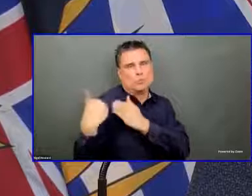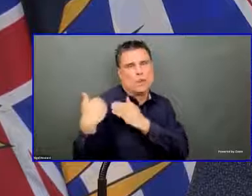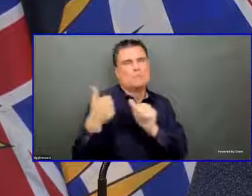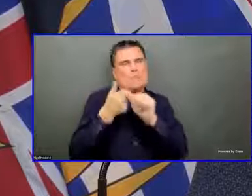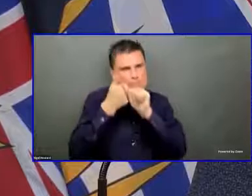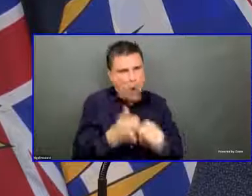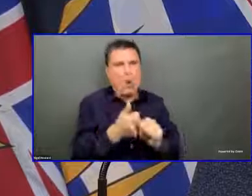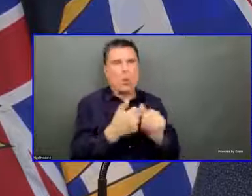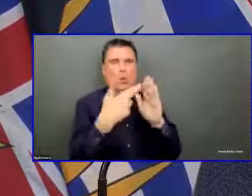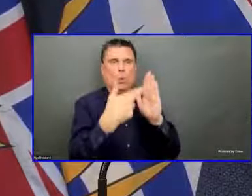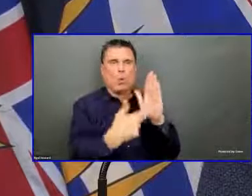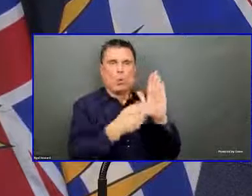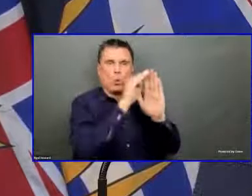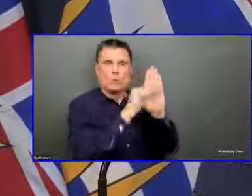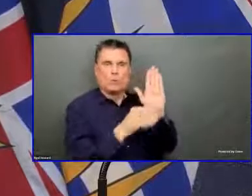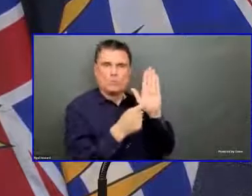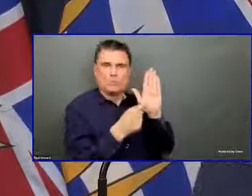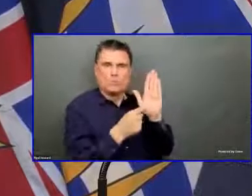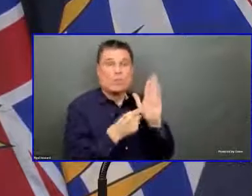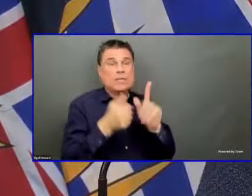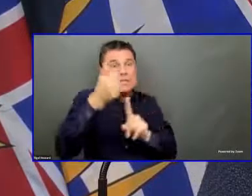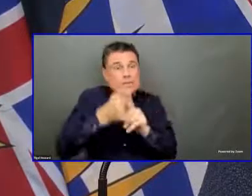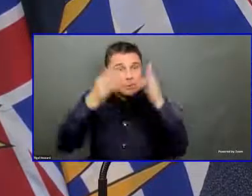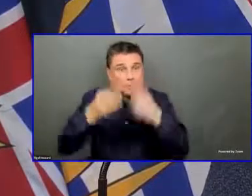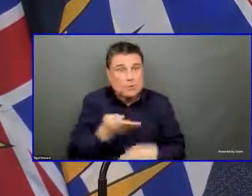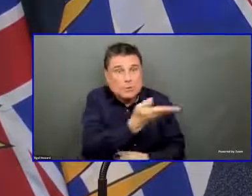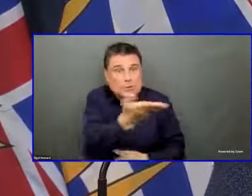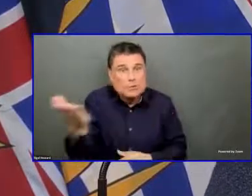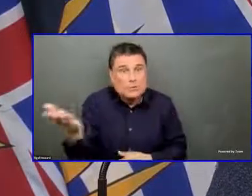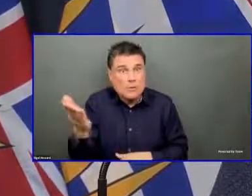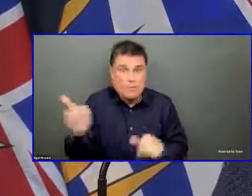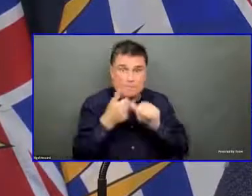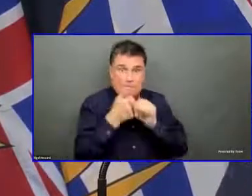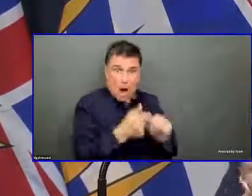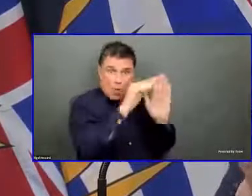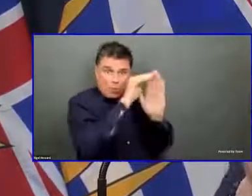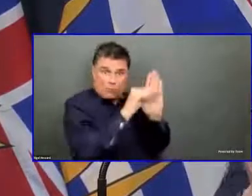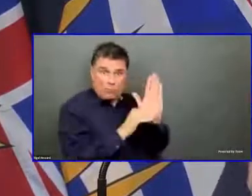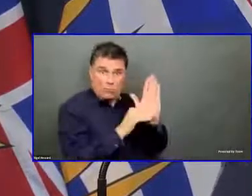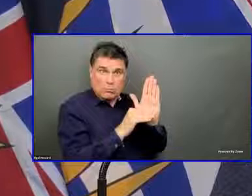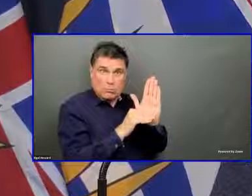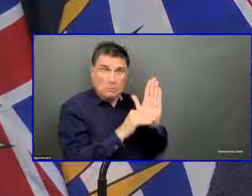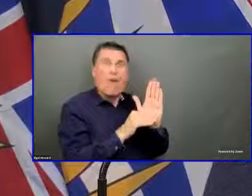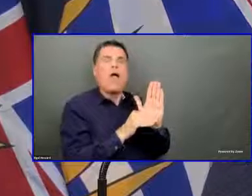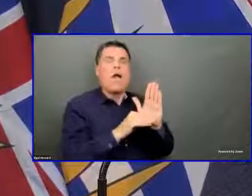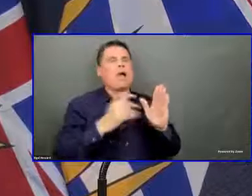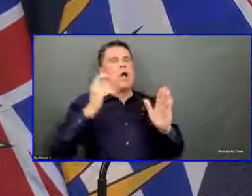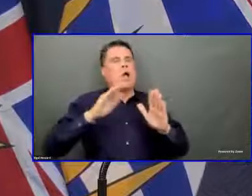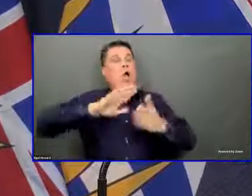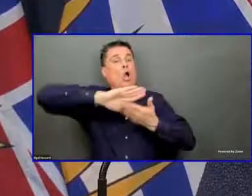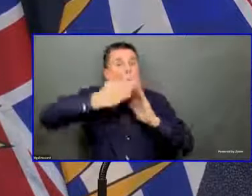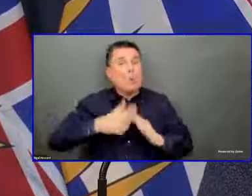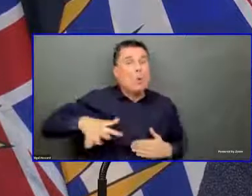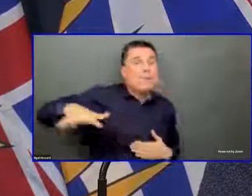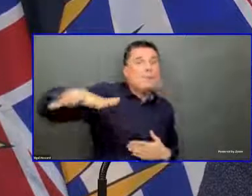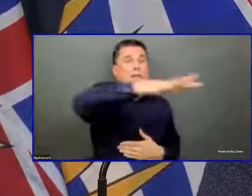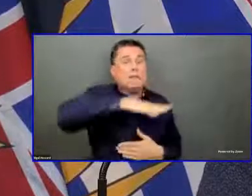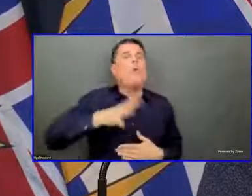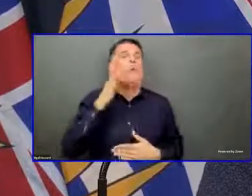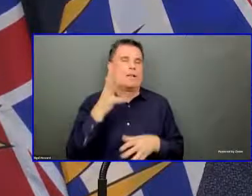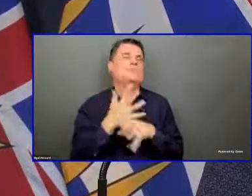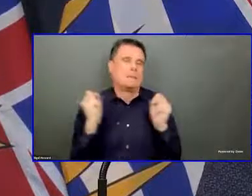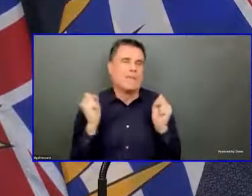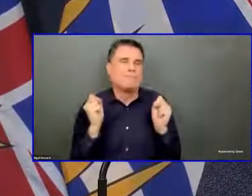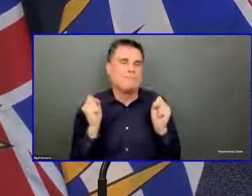individual actions that give us collective safety. Things like washing our hands, staying home when we're